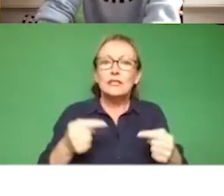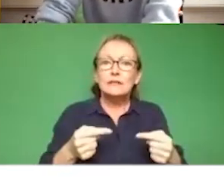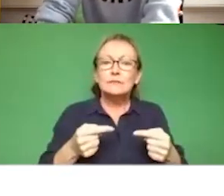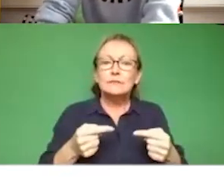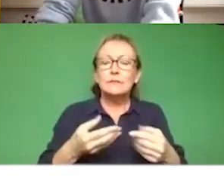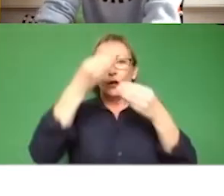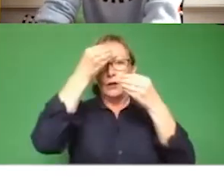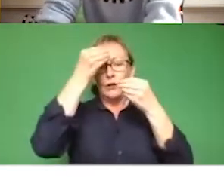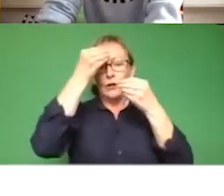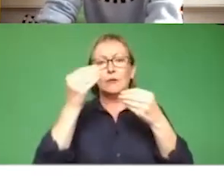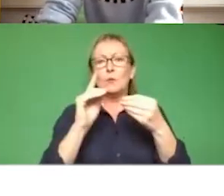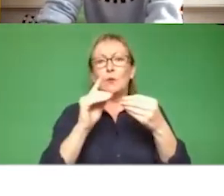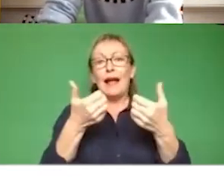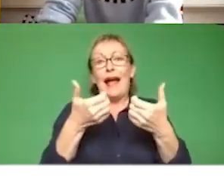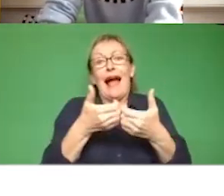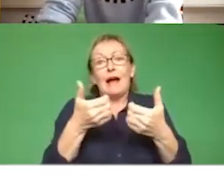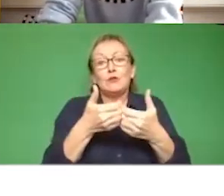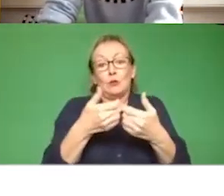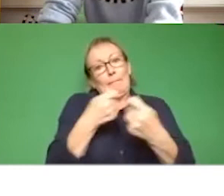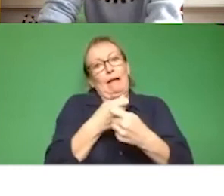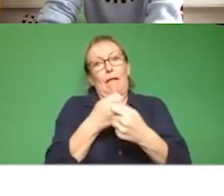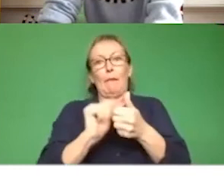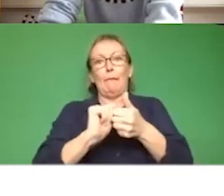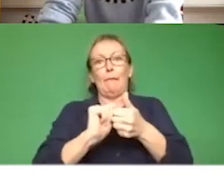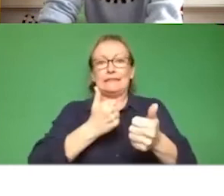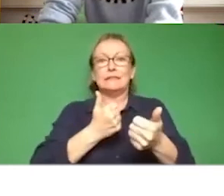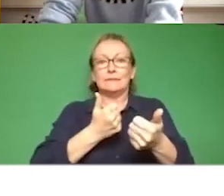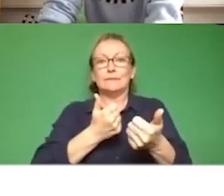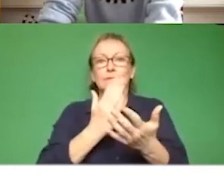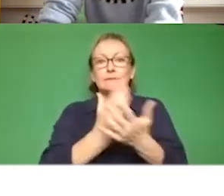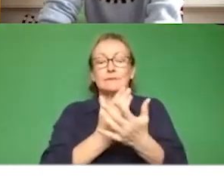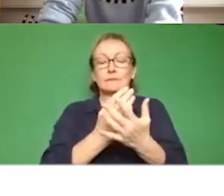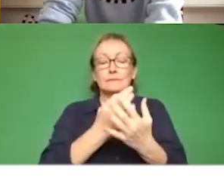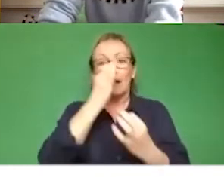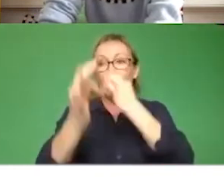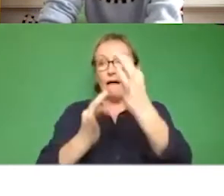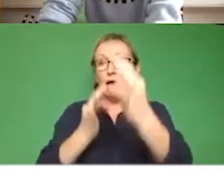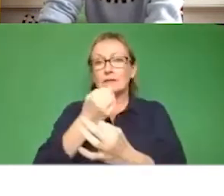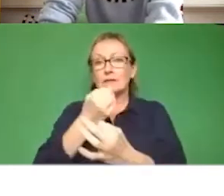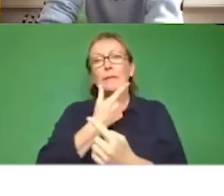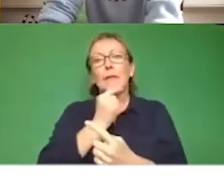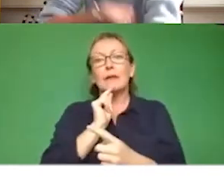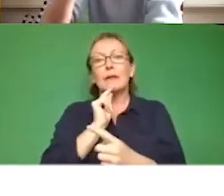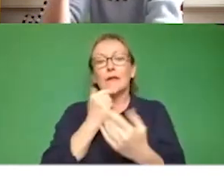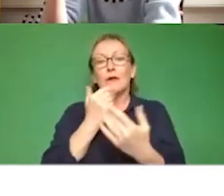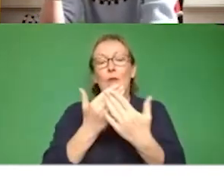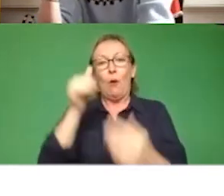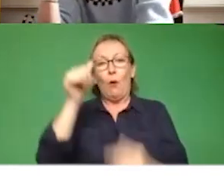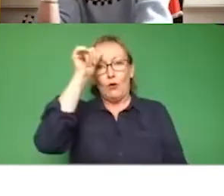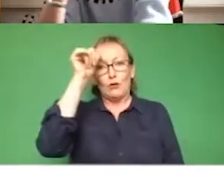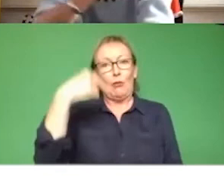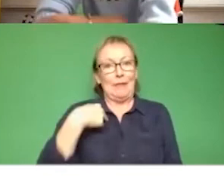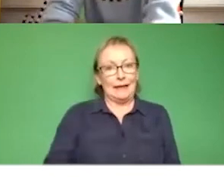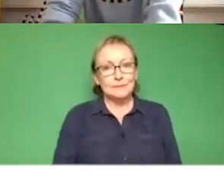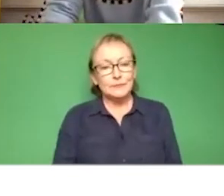to do business, but that is something you can ask people who are more professional and knowledgeable than you. I